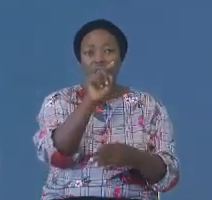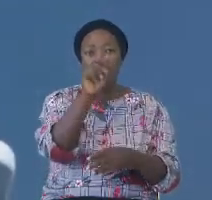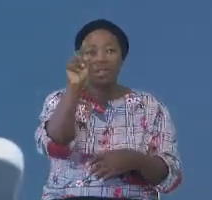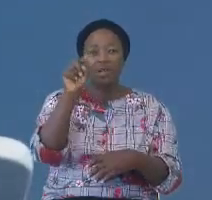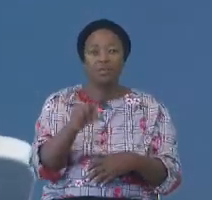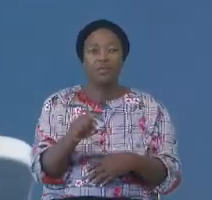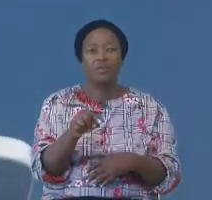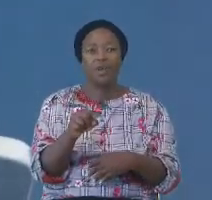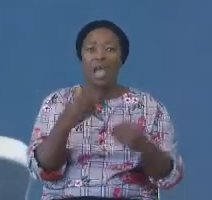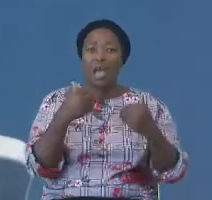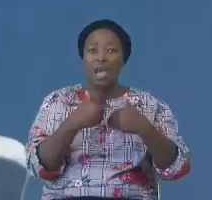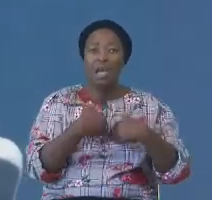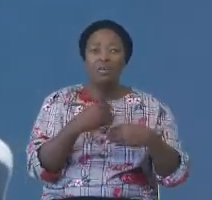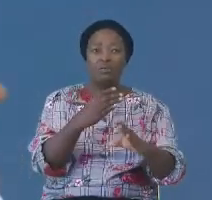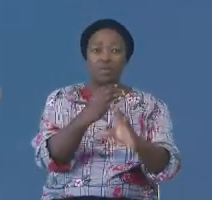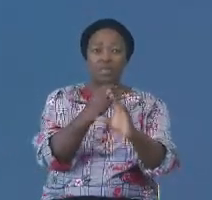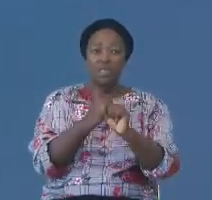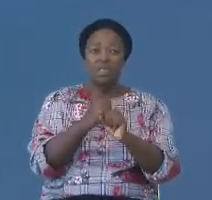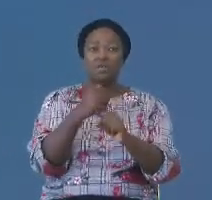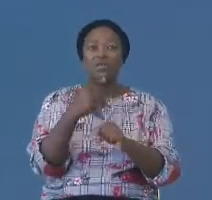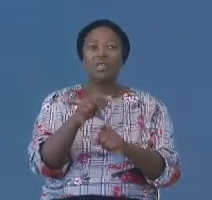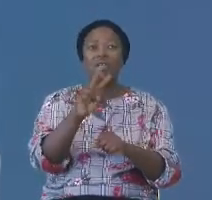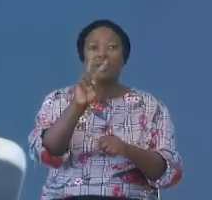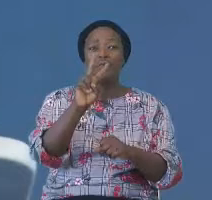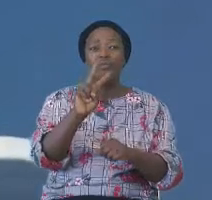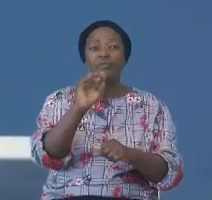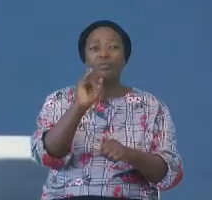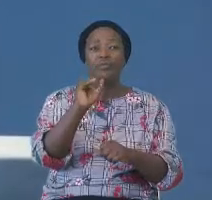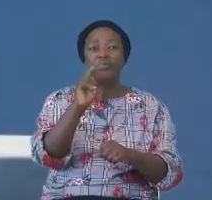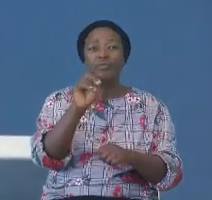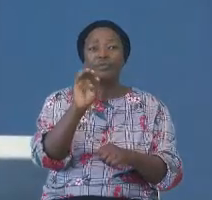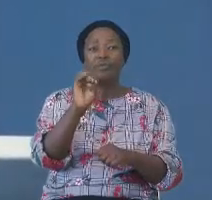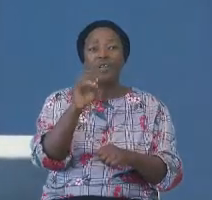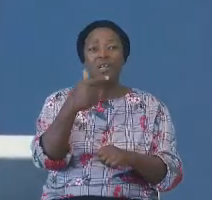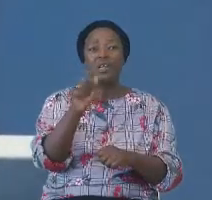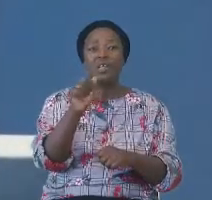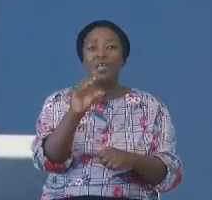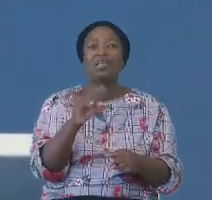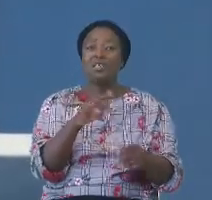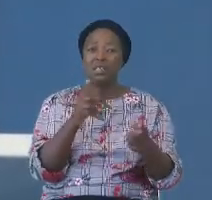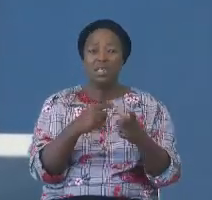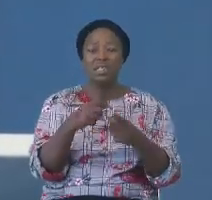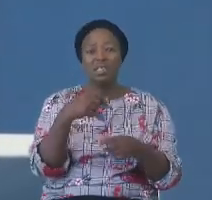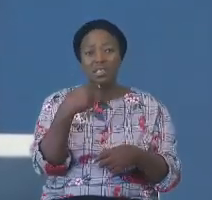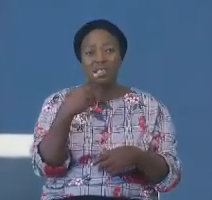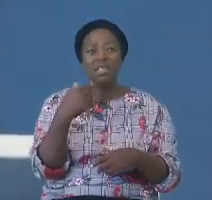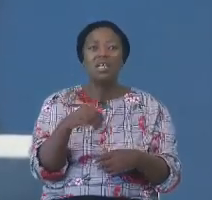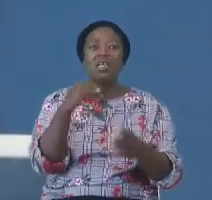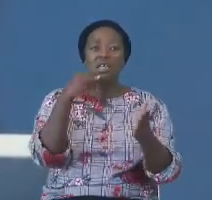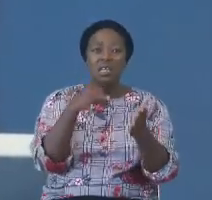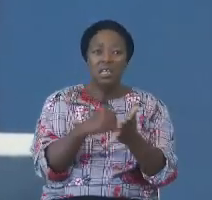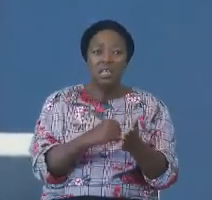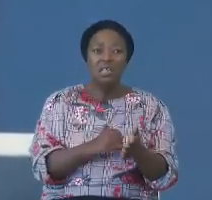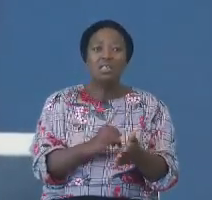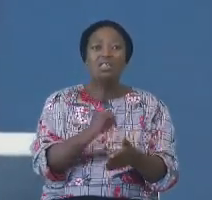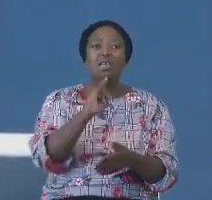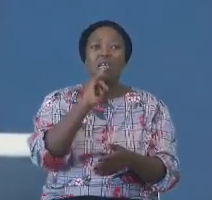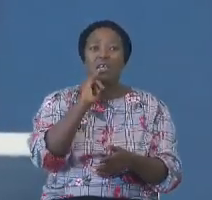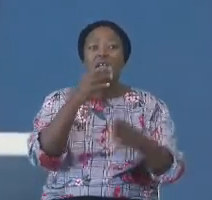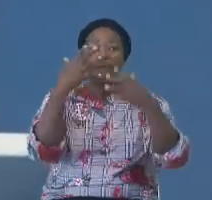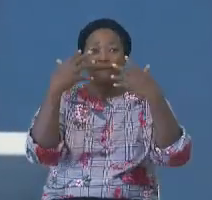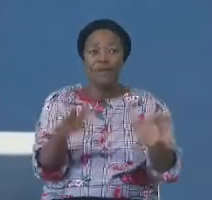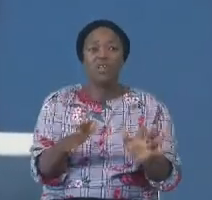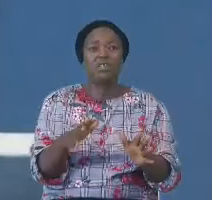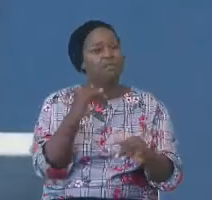investors when jesus therefore had received the vinegar it